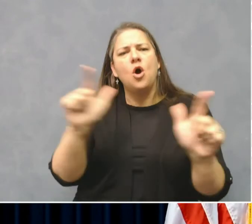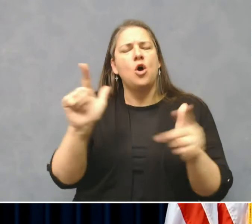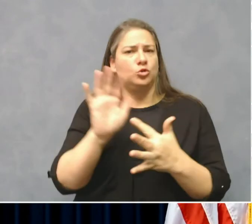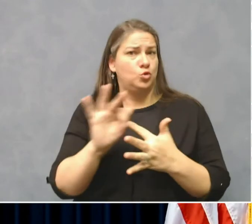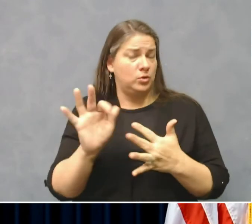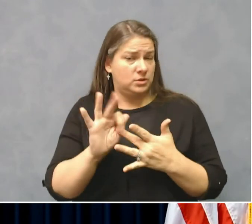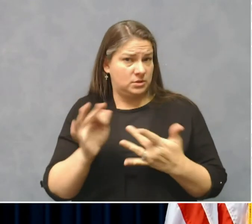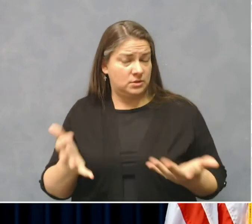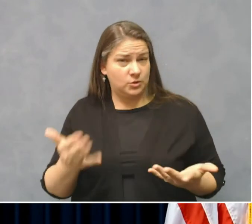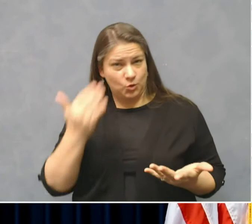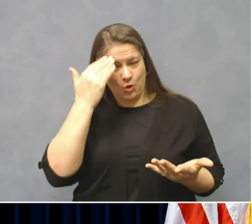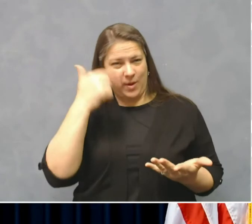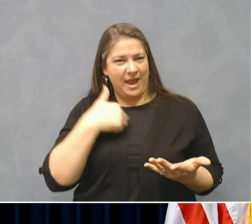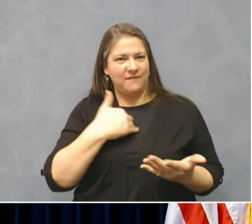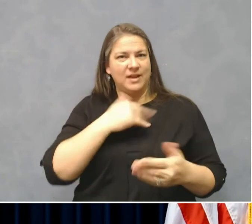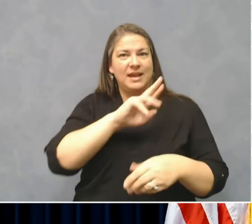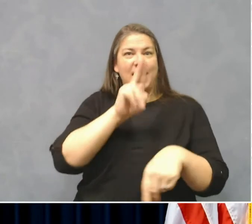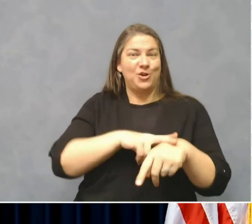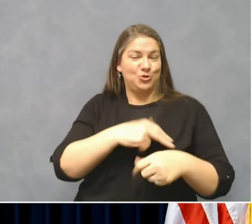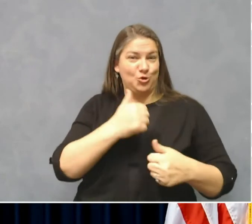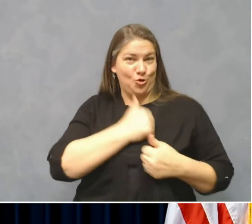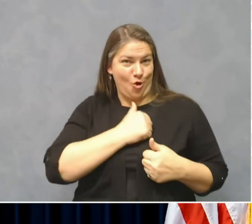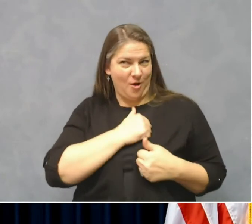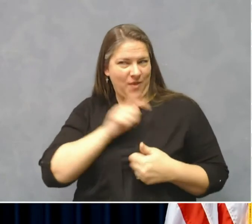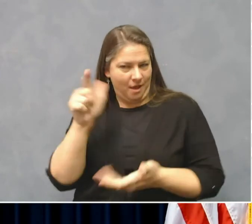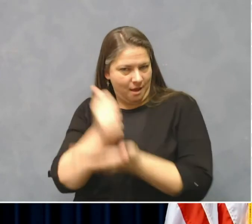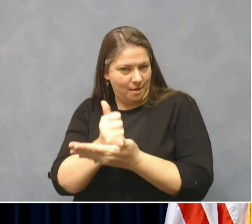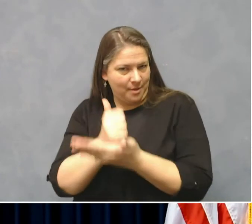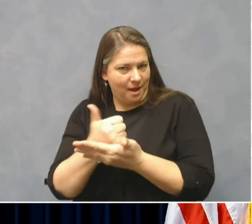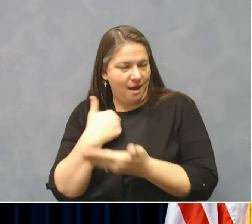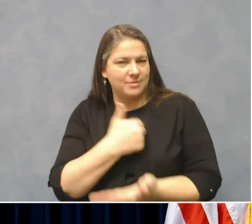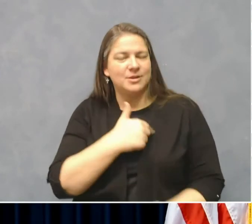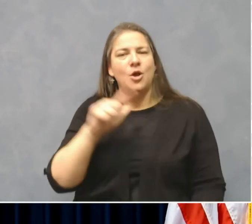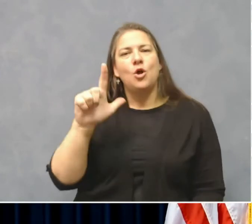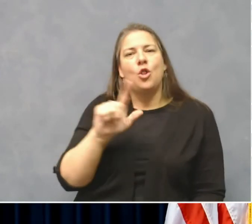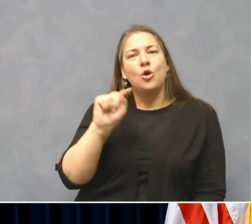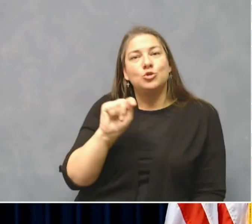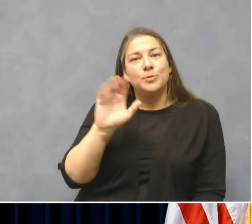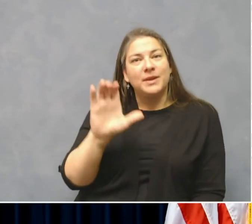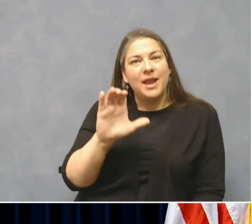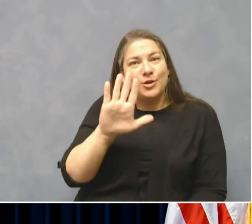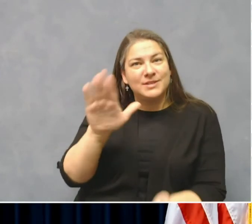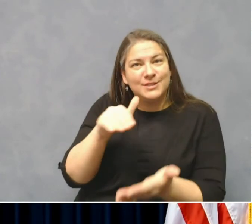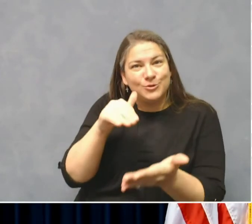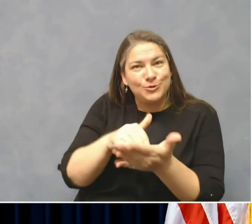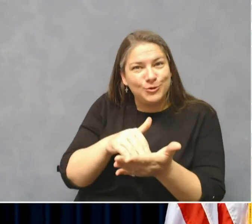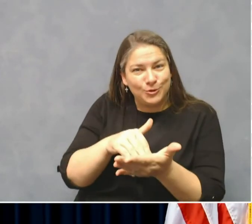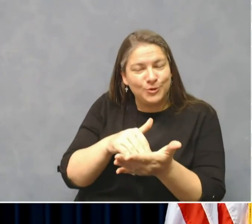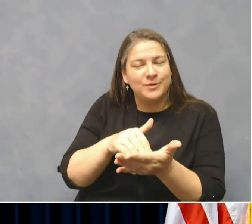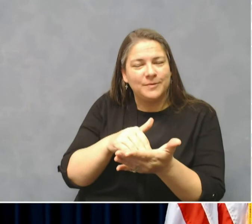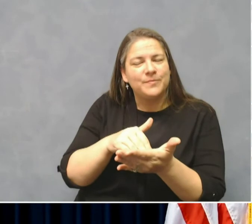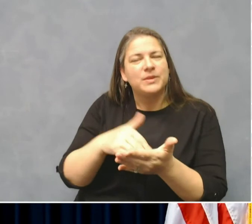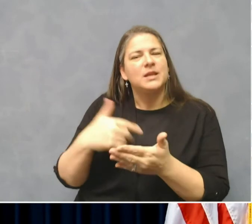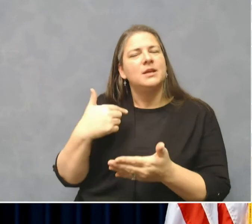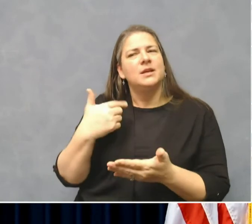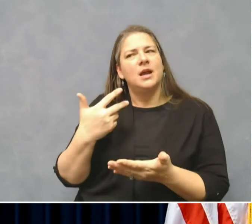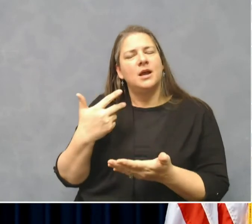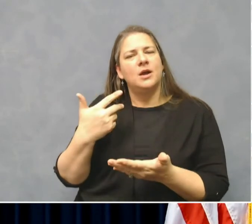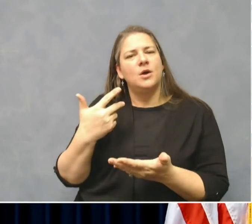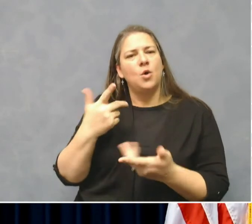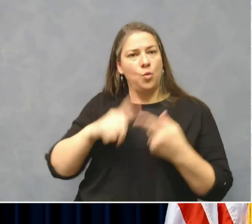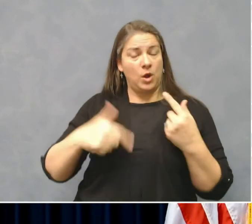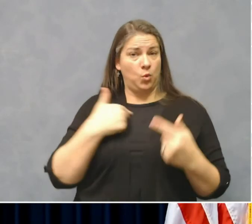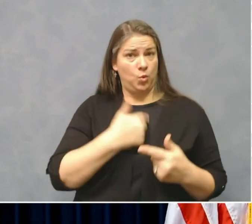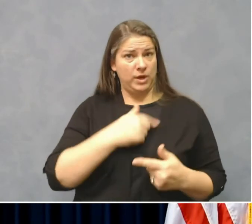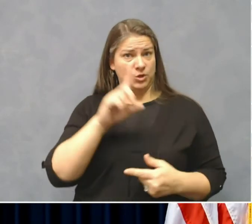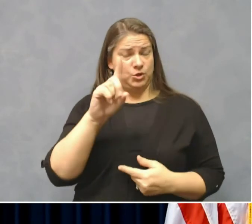our National Guard helping in some of our long-term care centers. Our ability to do it and how we do it